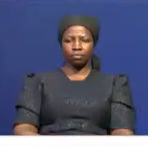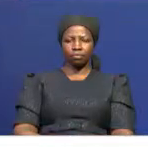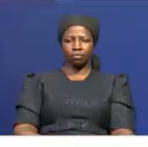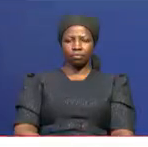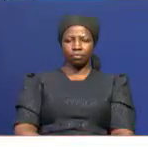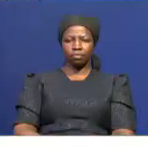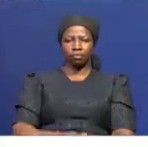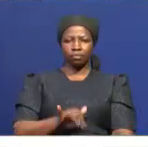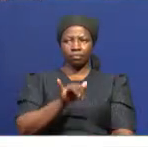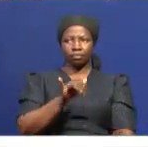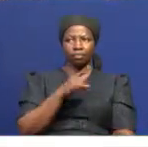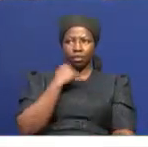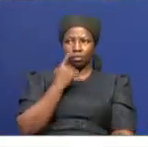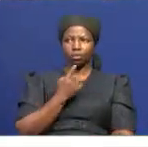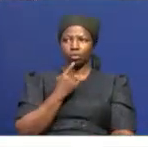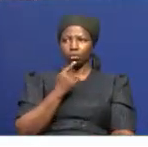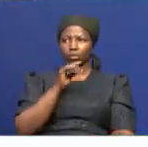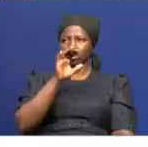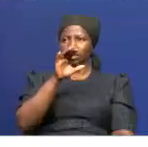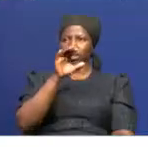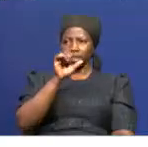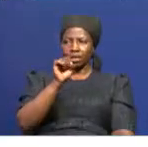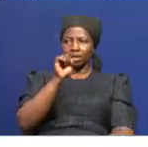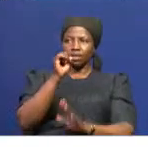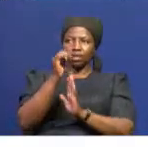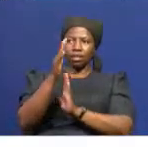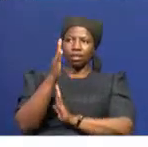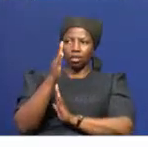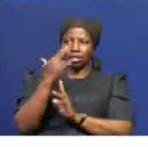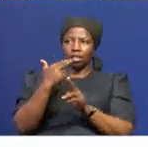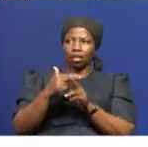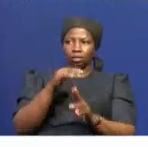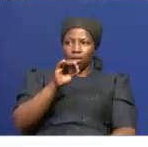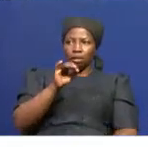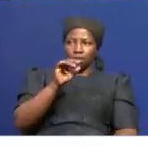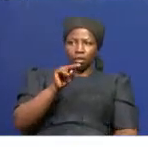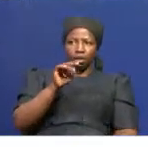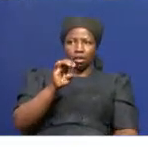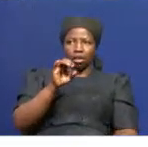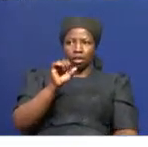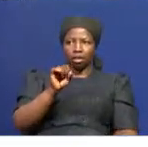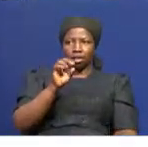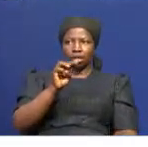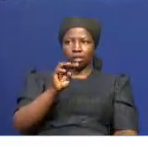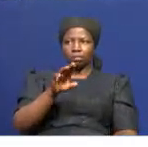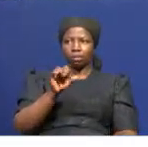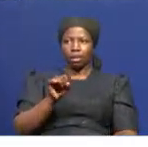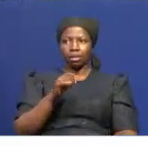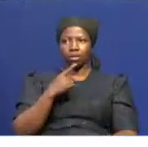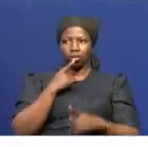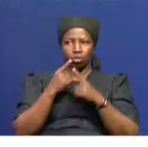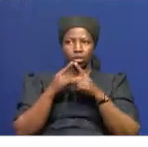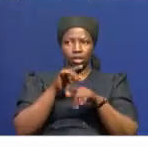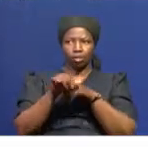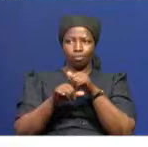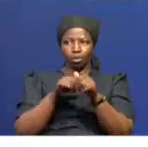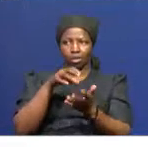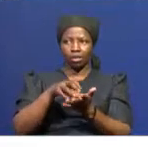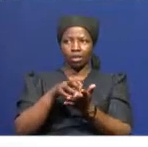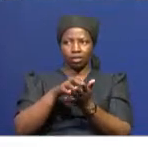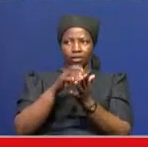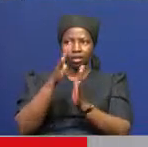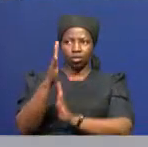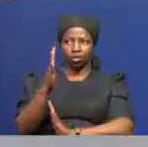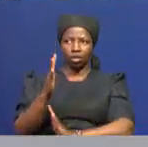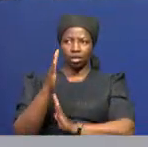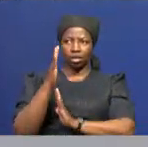That has been the Interior Cabinet Secretary, that is Onesmus Kipchumba Murkomen, there talking about the state of security